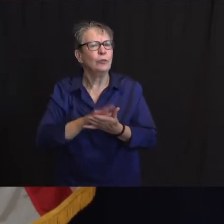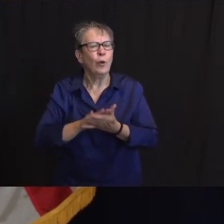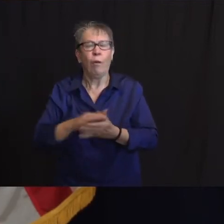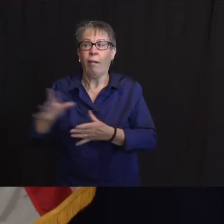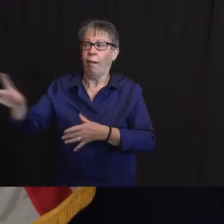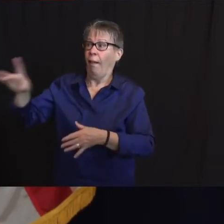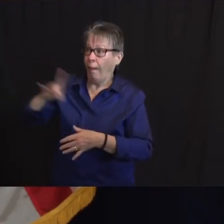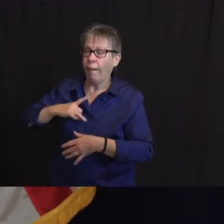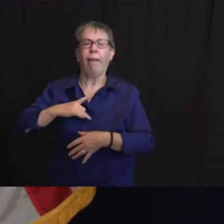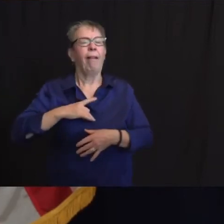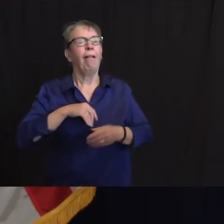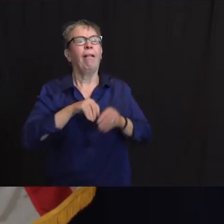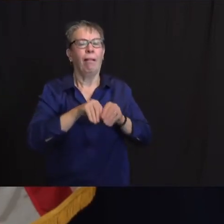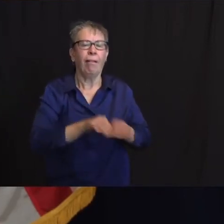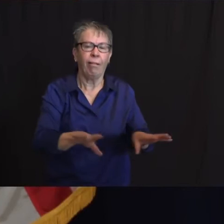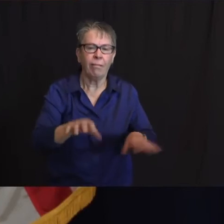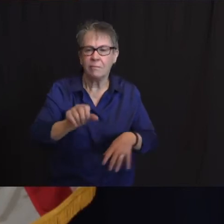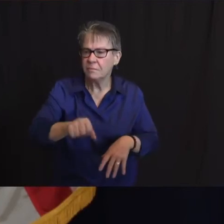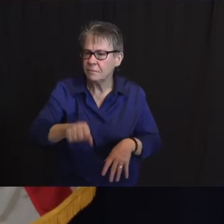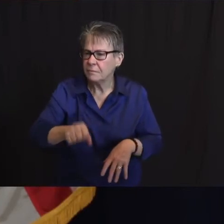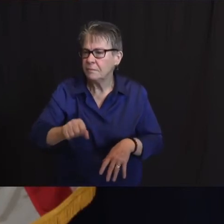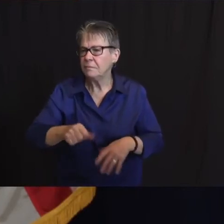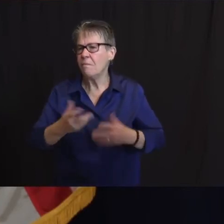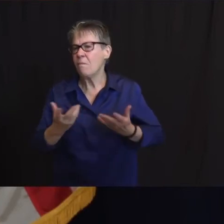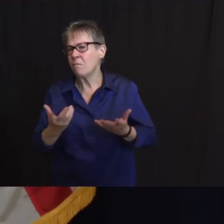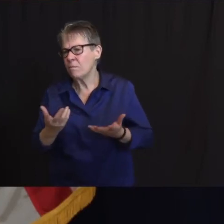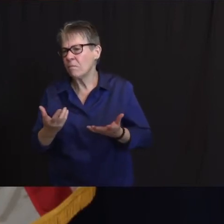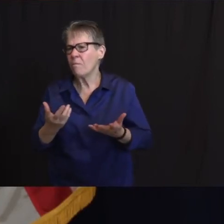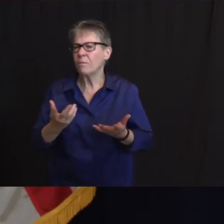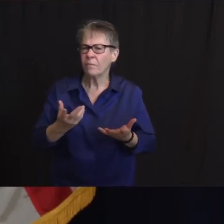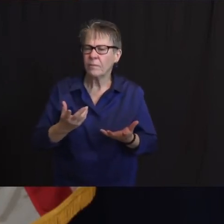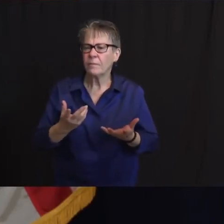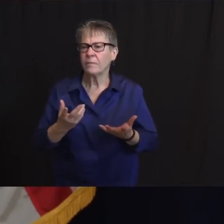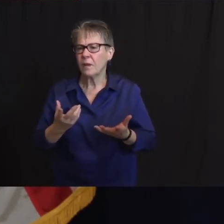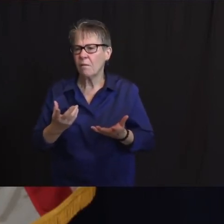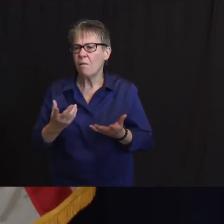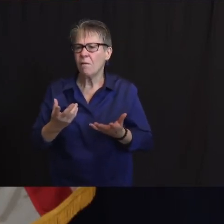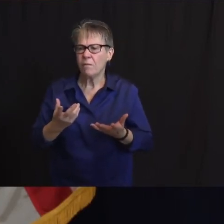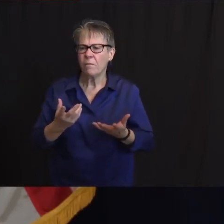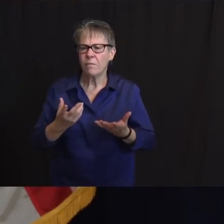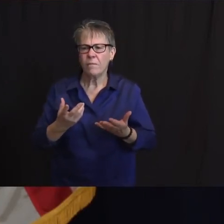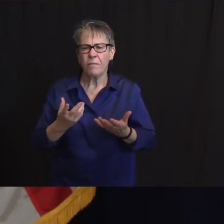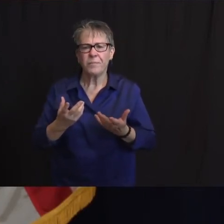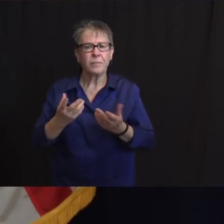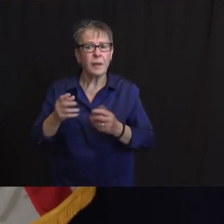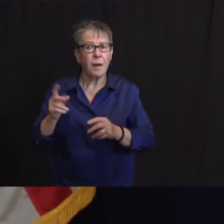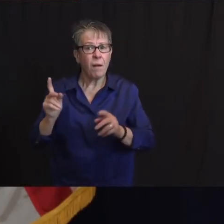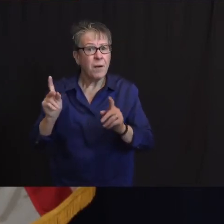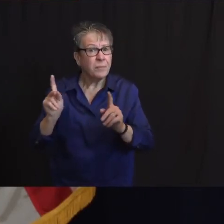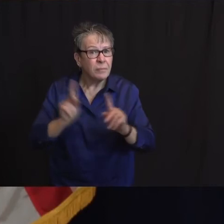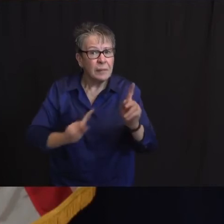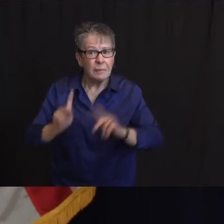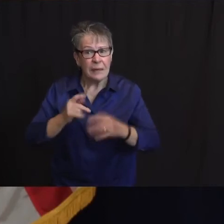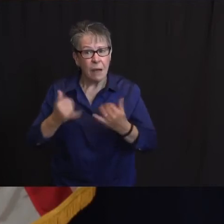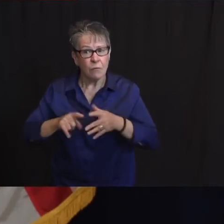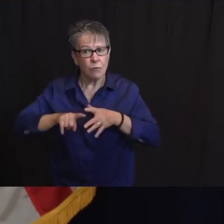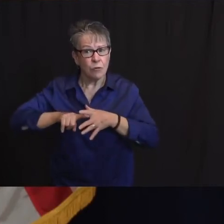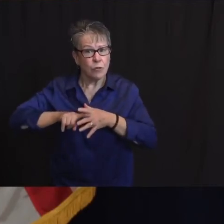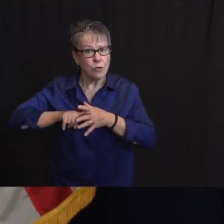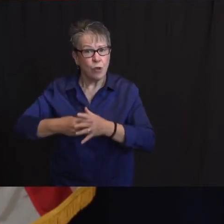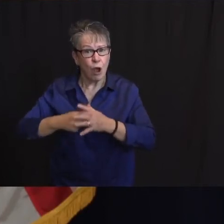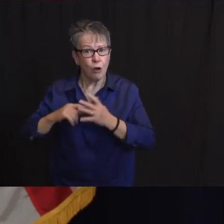that some people can return to school where earlier we would have said to keep them out? These are people who aren't sick, but were exposed to people who were mildly ill, who we didn't